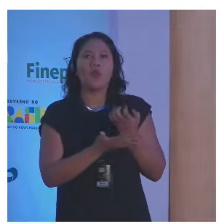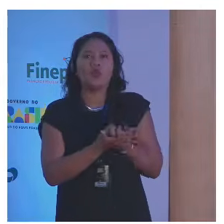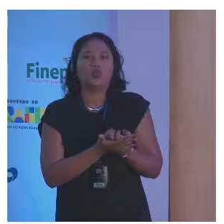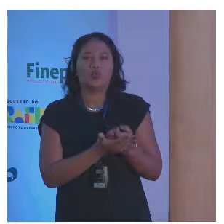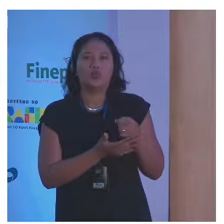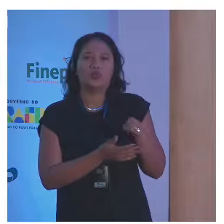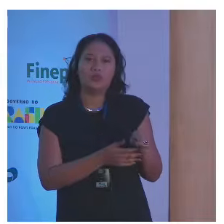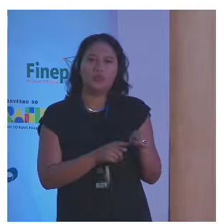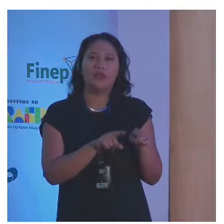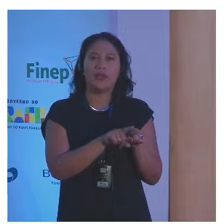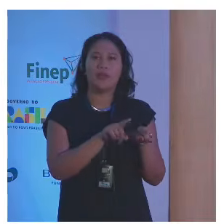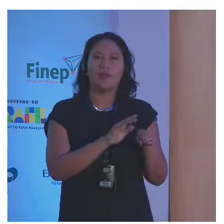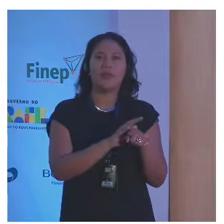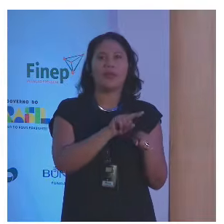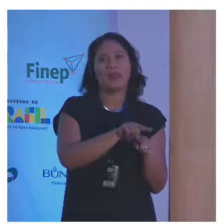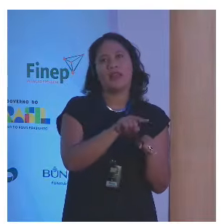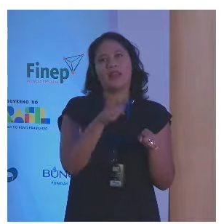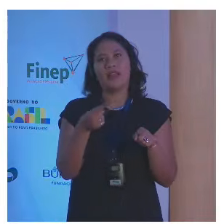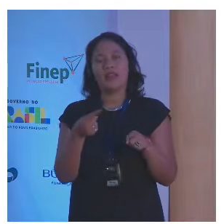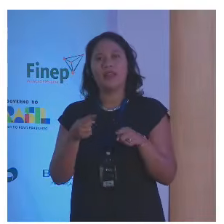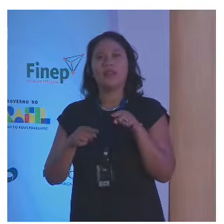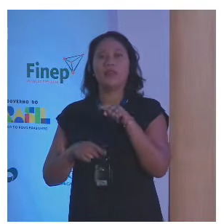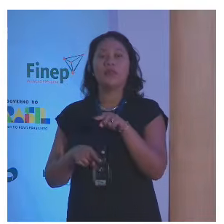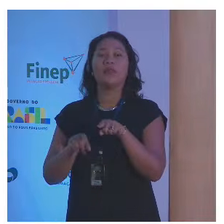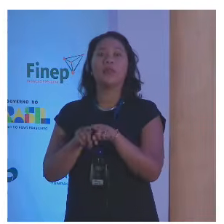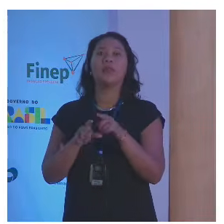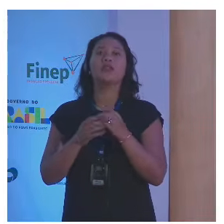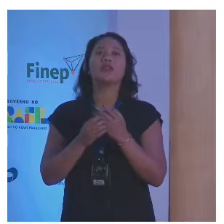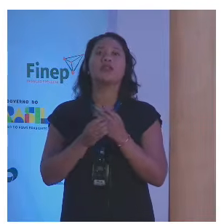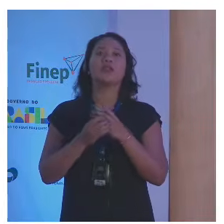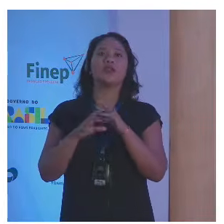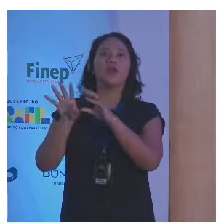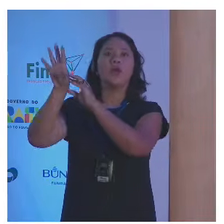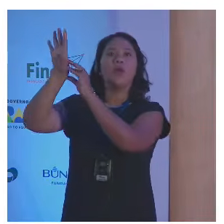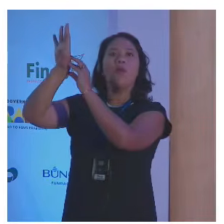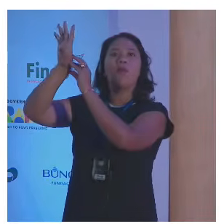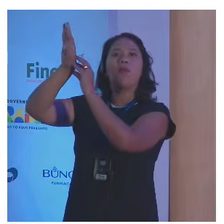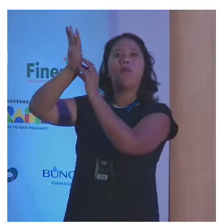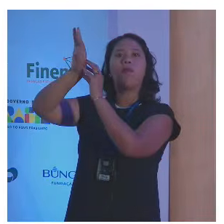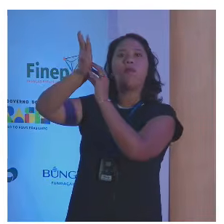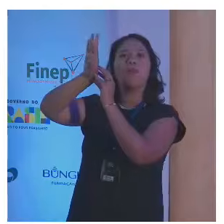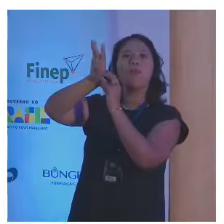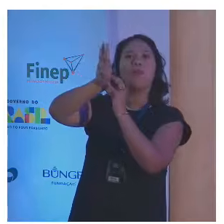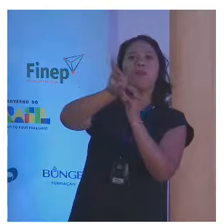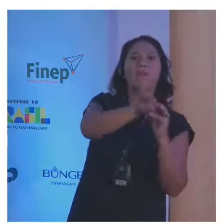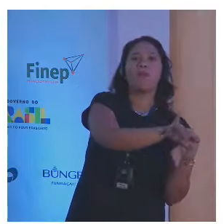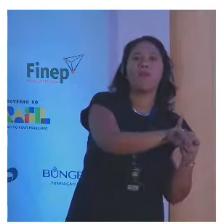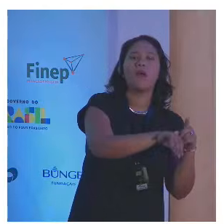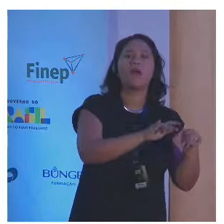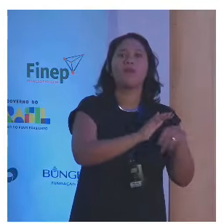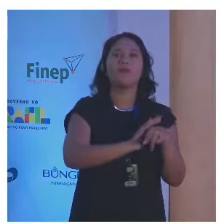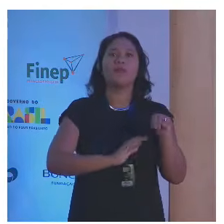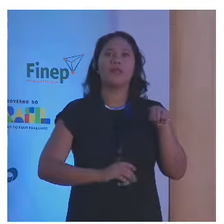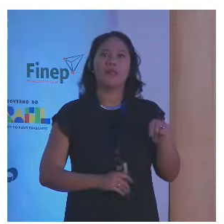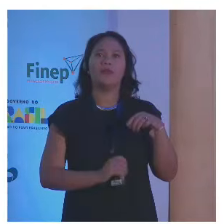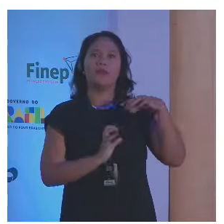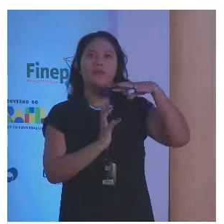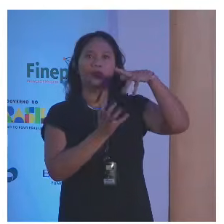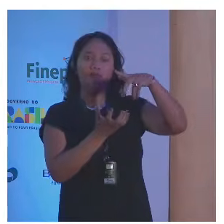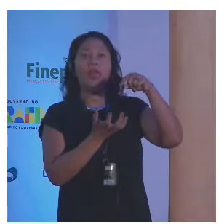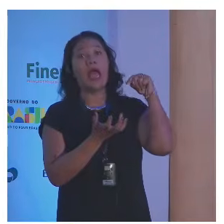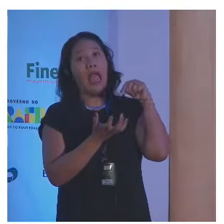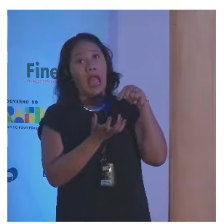event, when the Chicxulub asteroid hit Progreso in the Yucatan Peninsula, and for example, the rudist